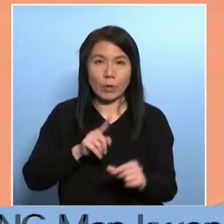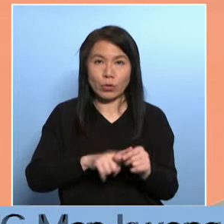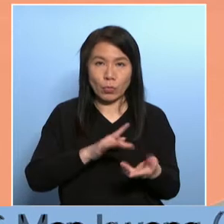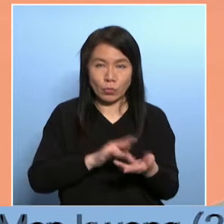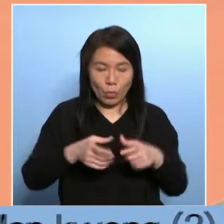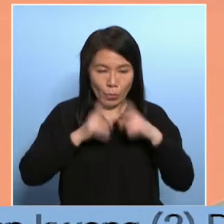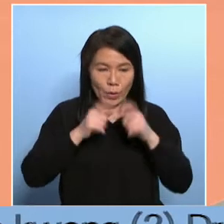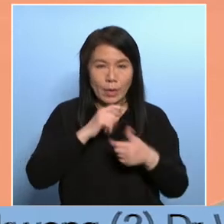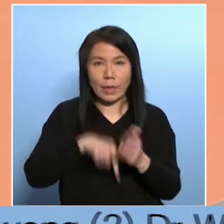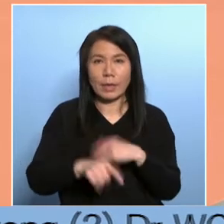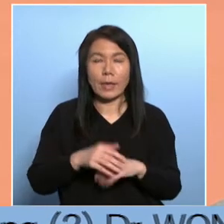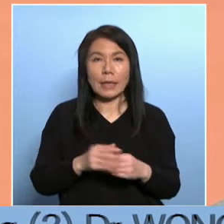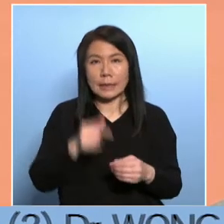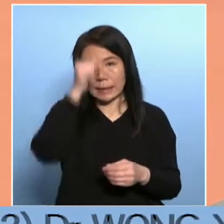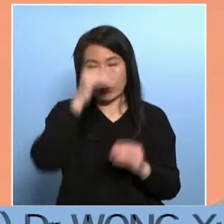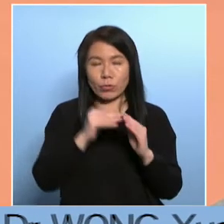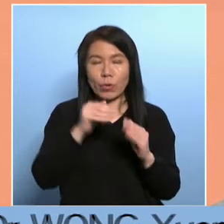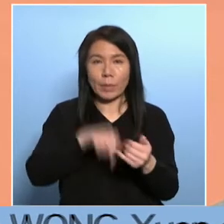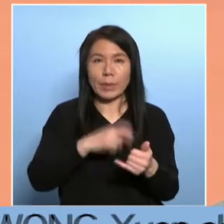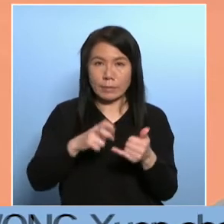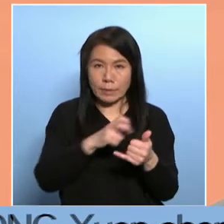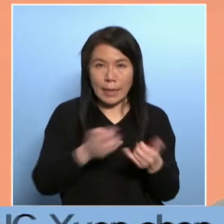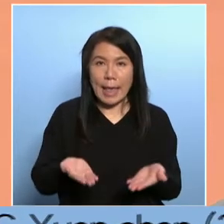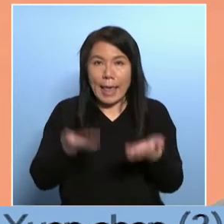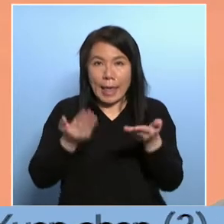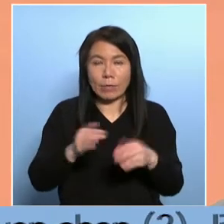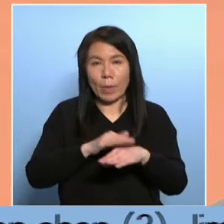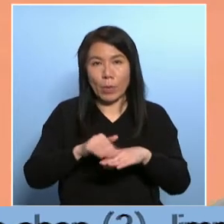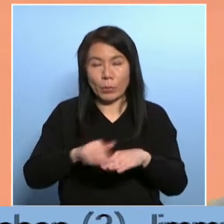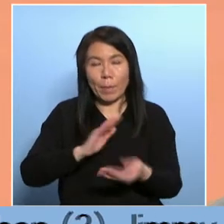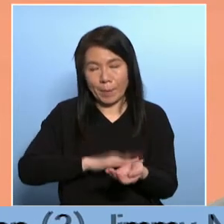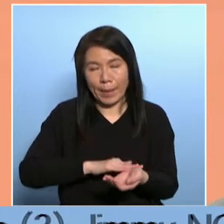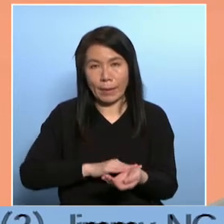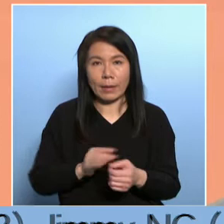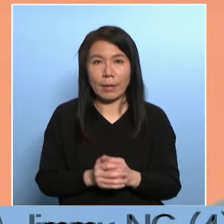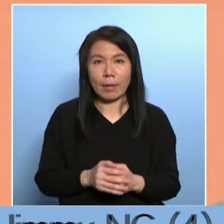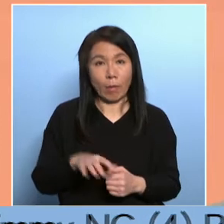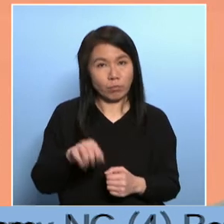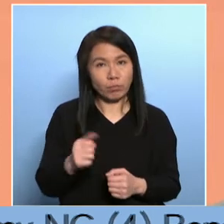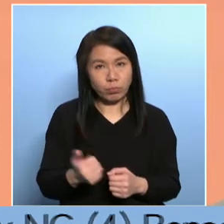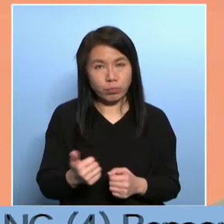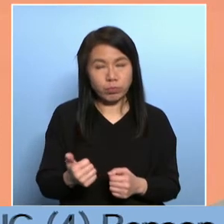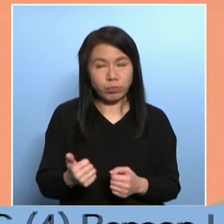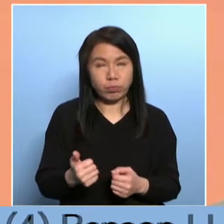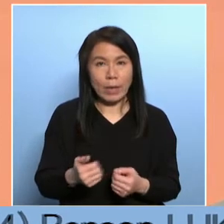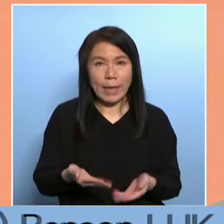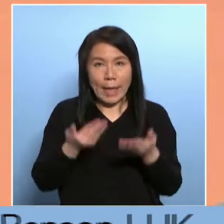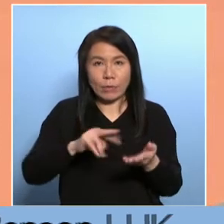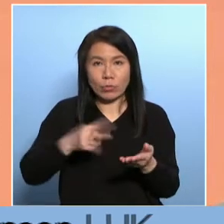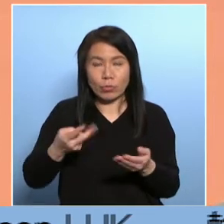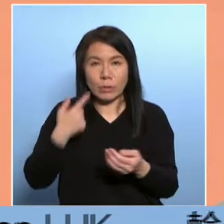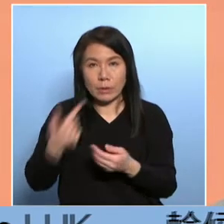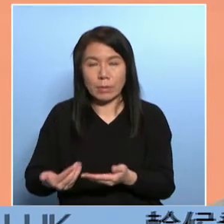mainland experts have pointed out that for patients with mild conditions staying at makeshift hospital, we can